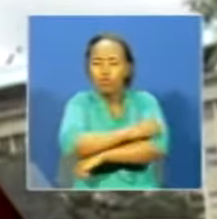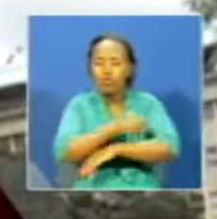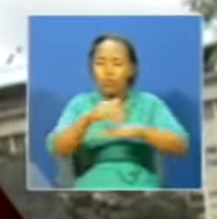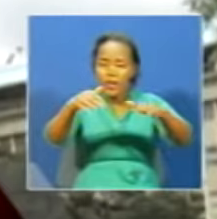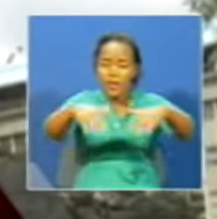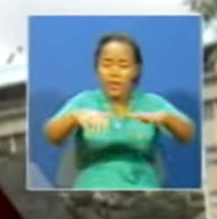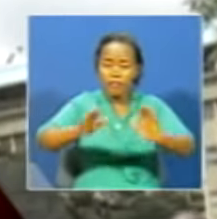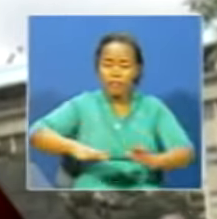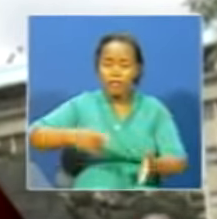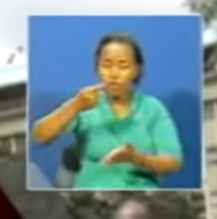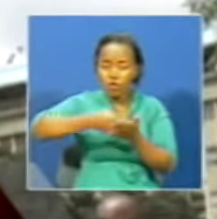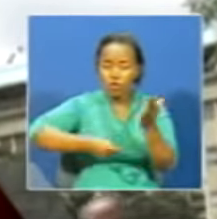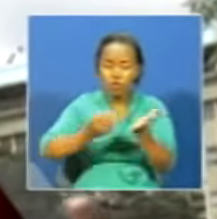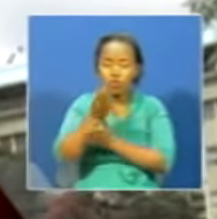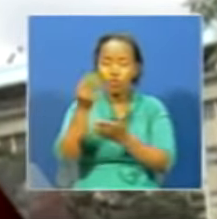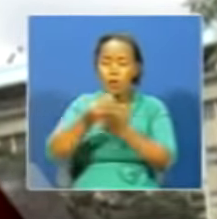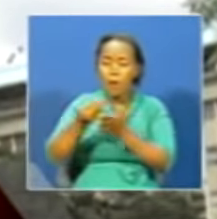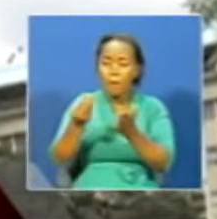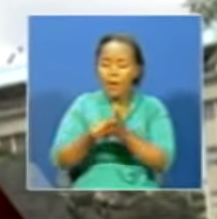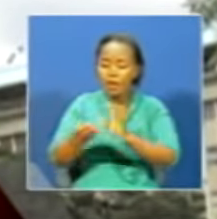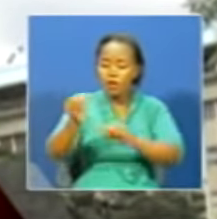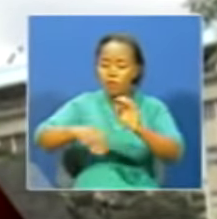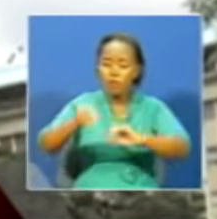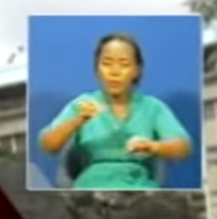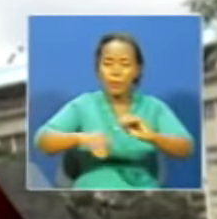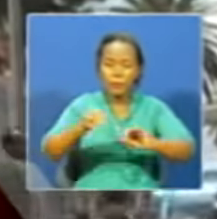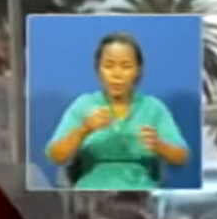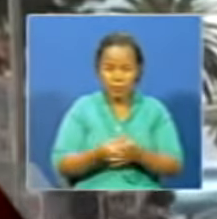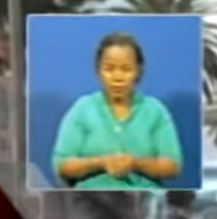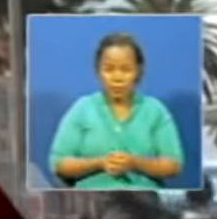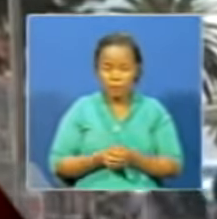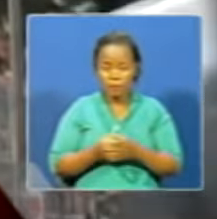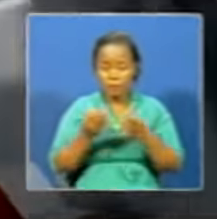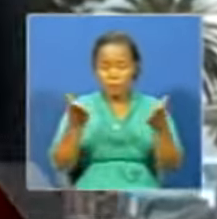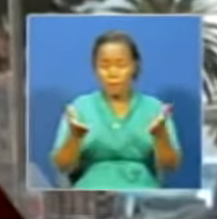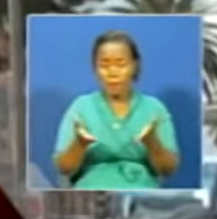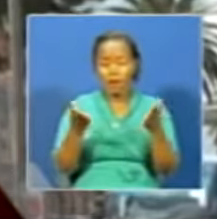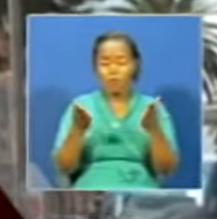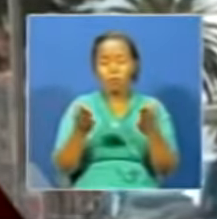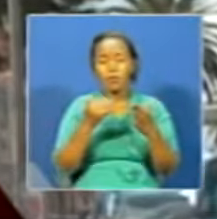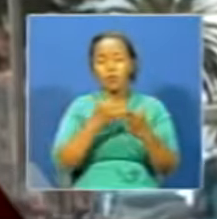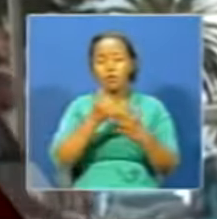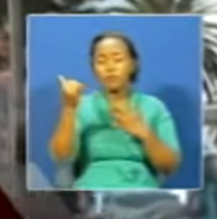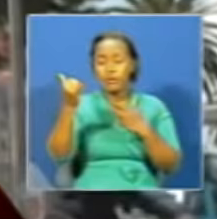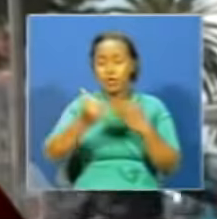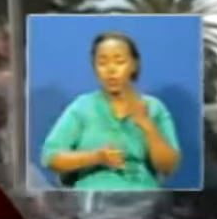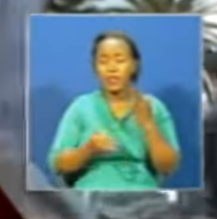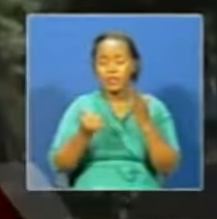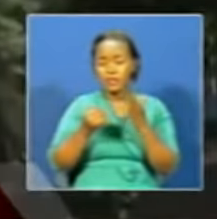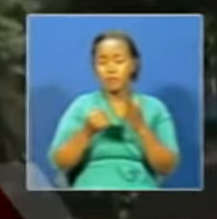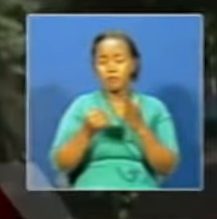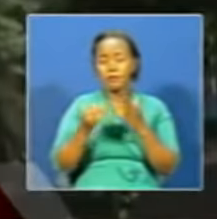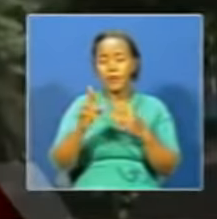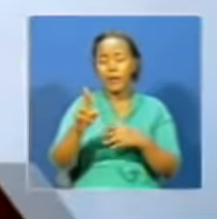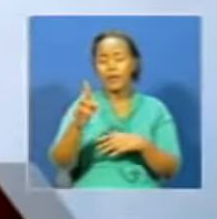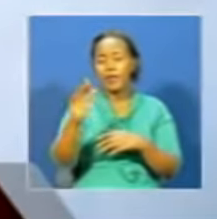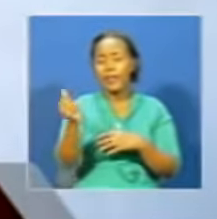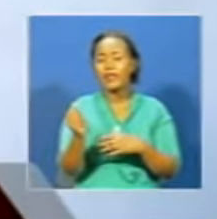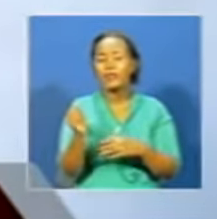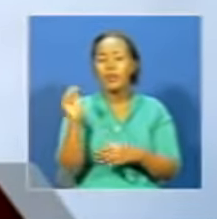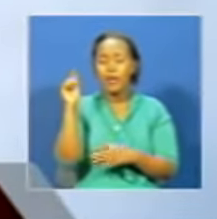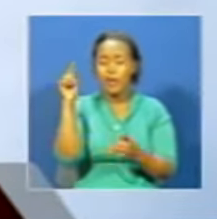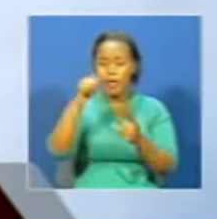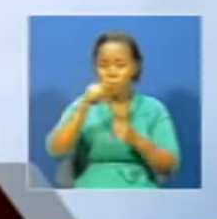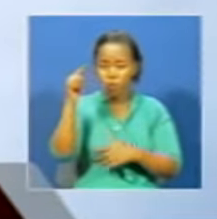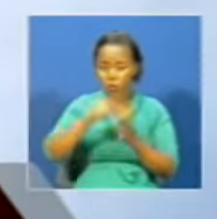through Harambees. To correct this, the Insurance Regulatory Authority plans to start licensing micro-insurance firms.